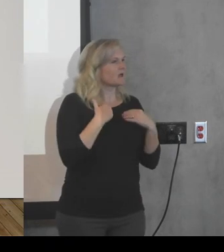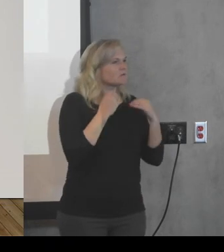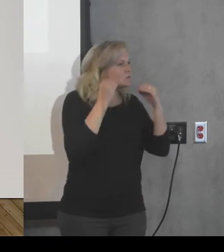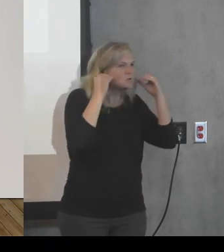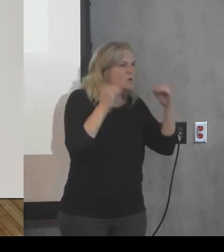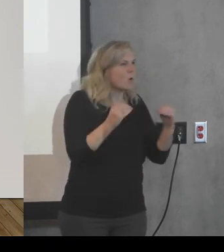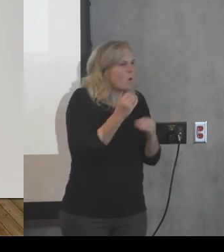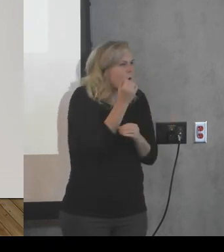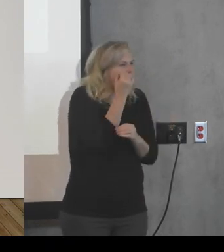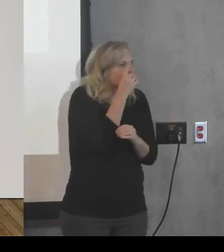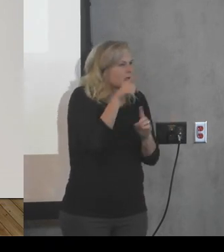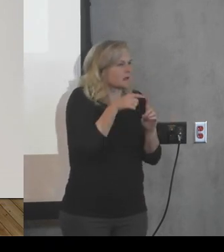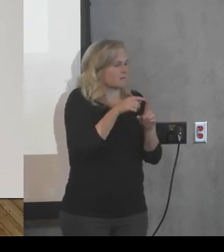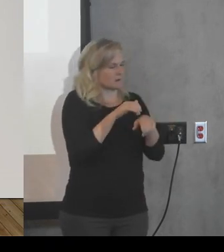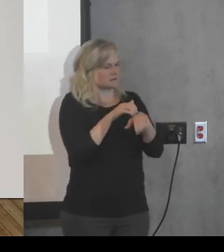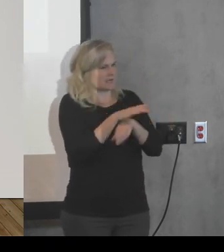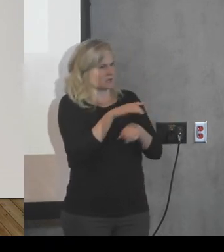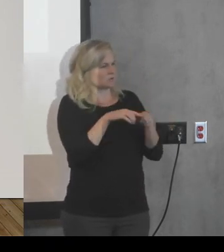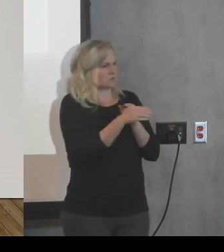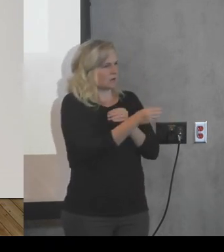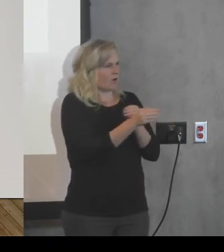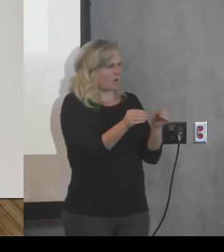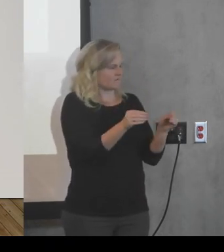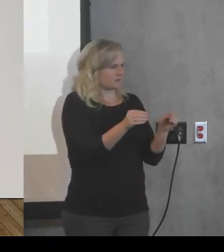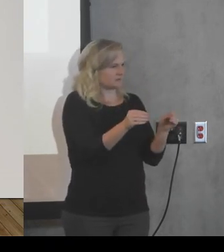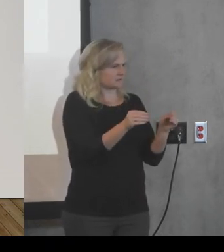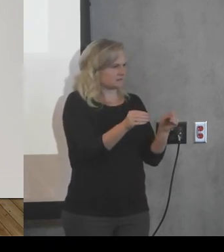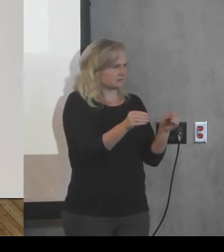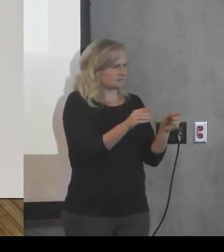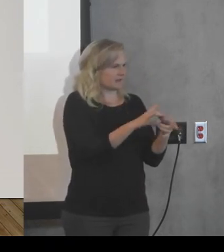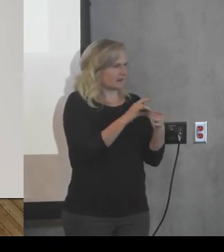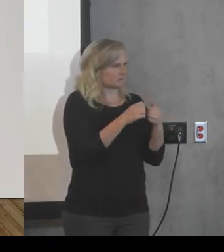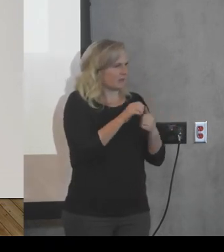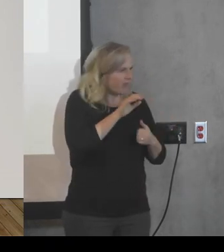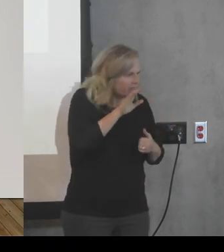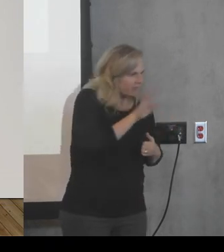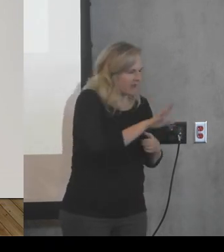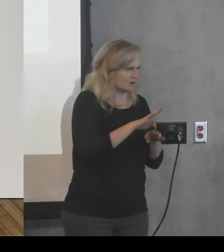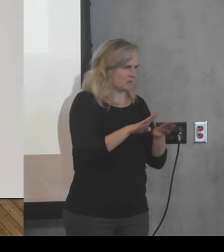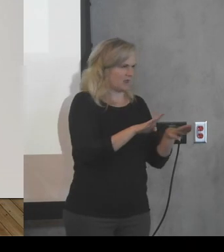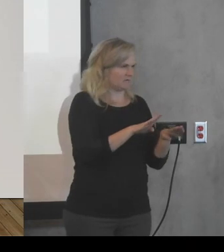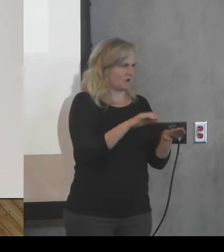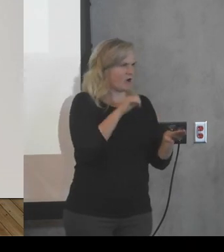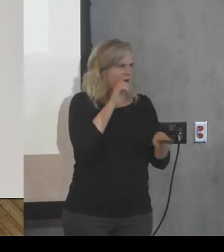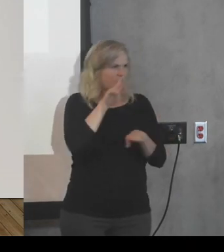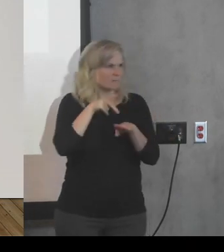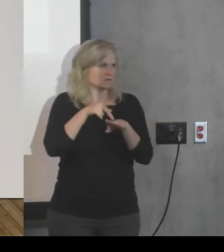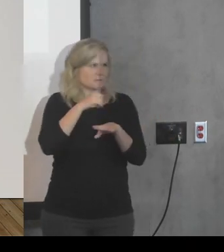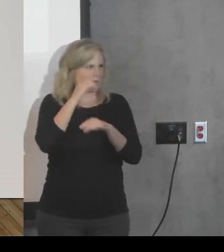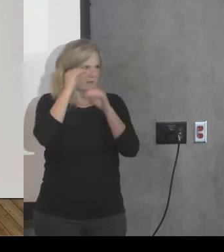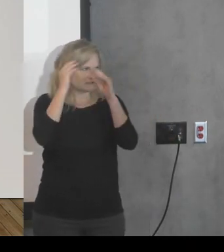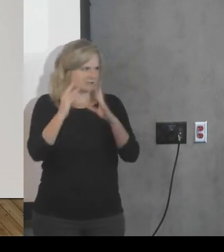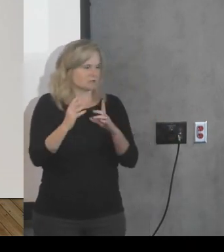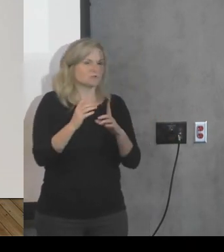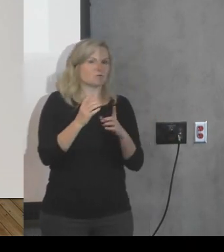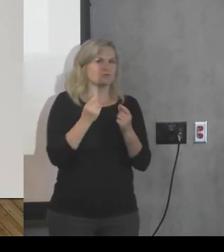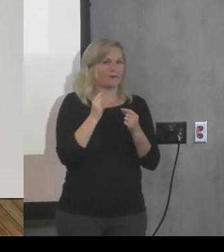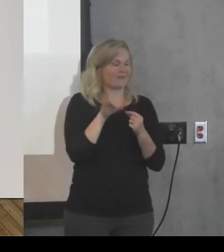that being sent to the office is related to their behavior. So just drawing a